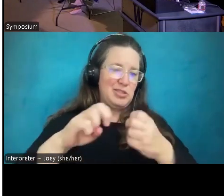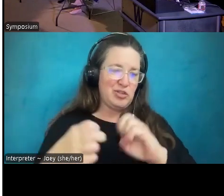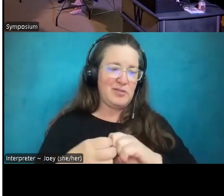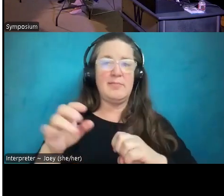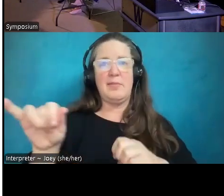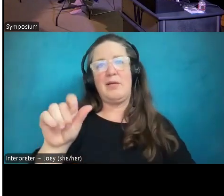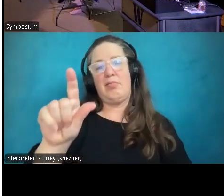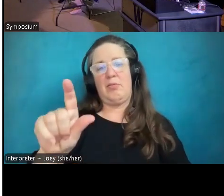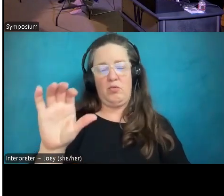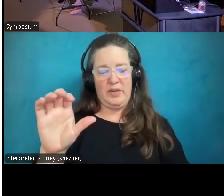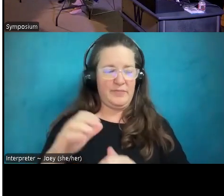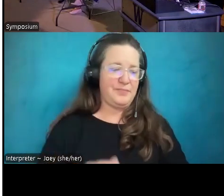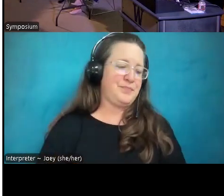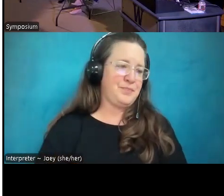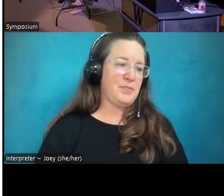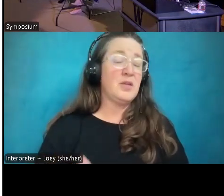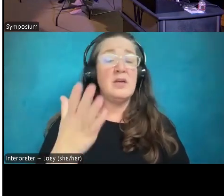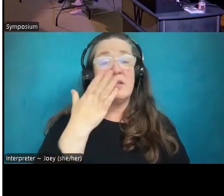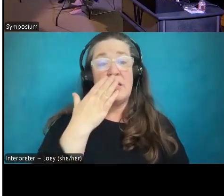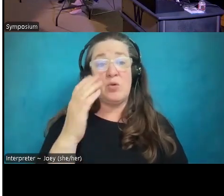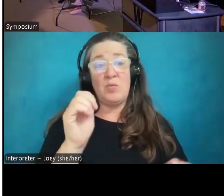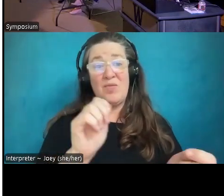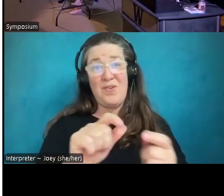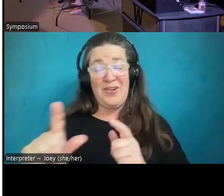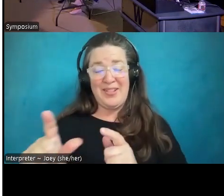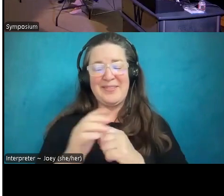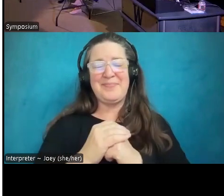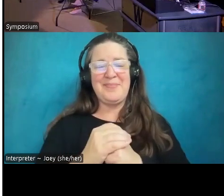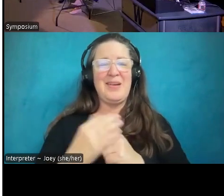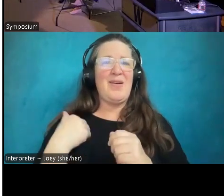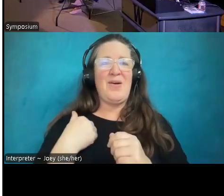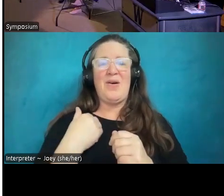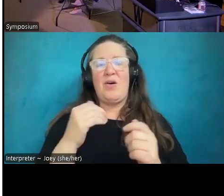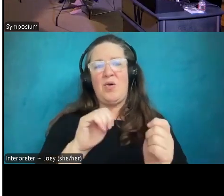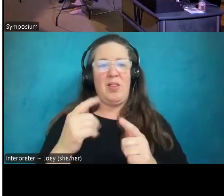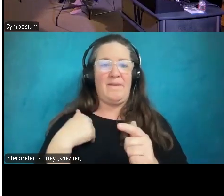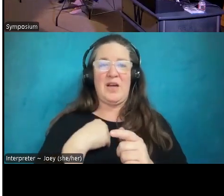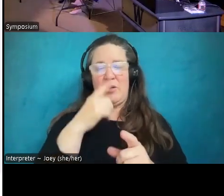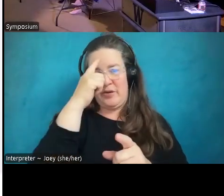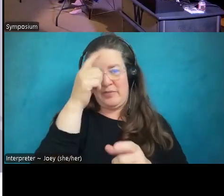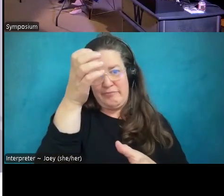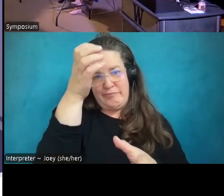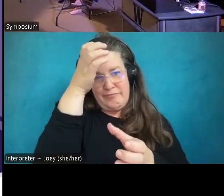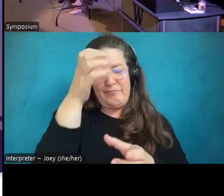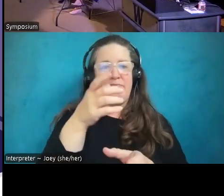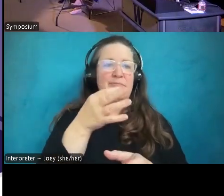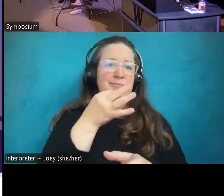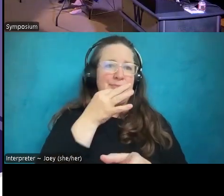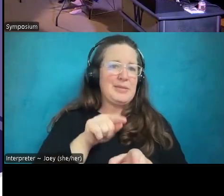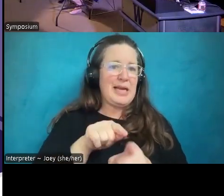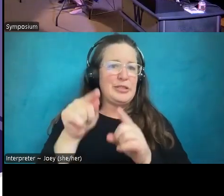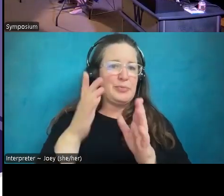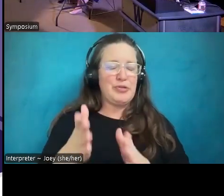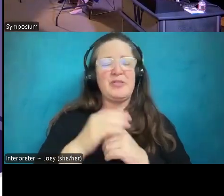So thank you, everyone, all of our experts. Let's start off with a question from the